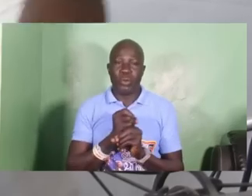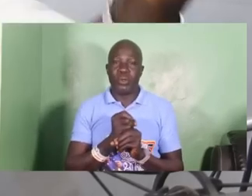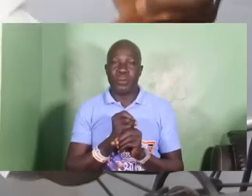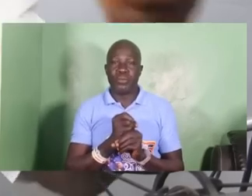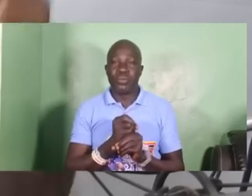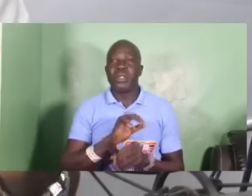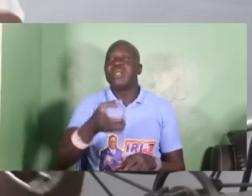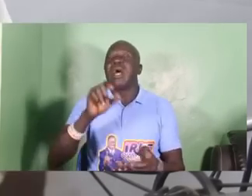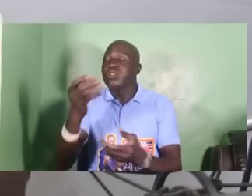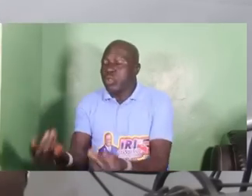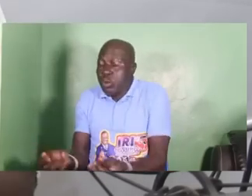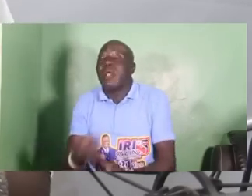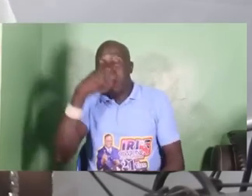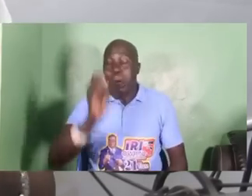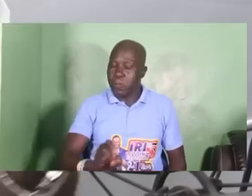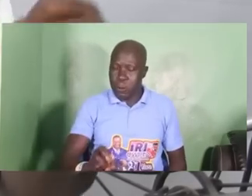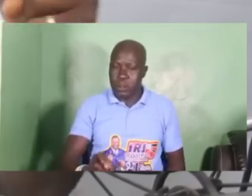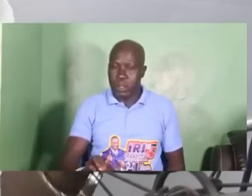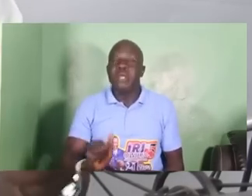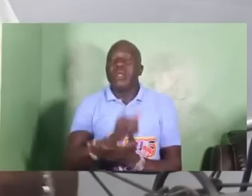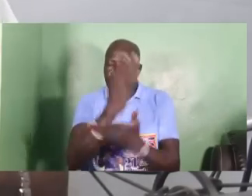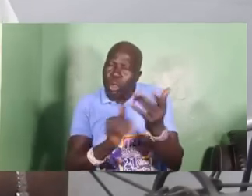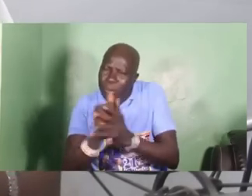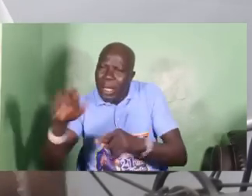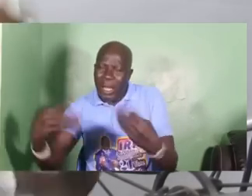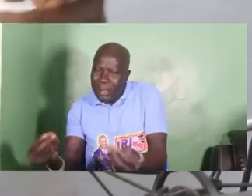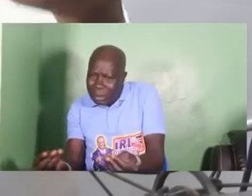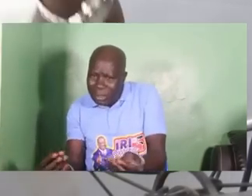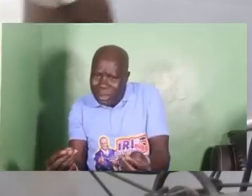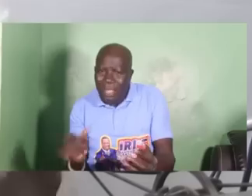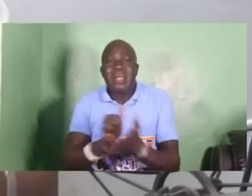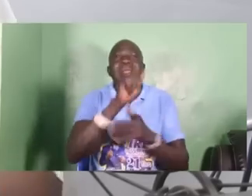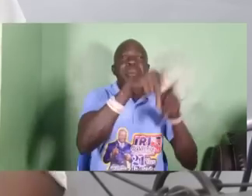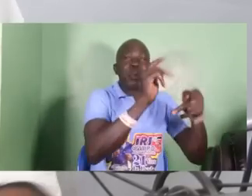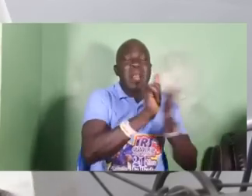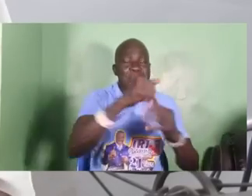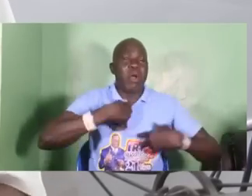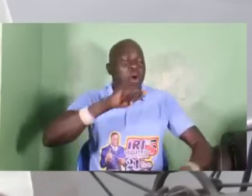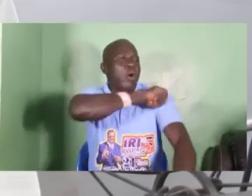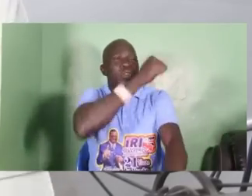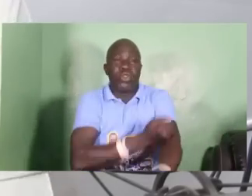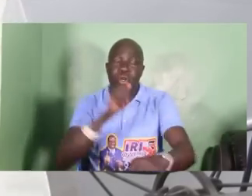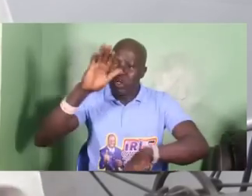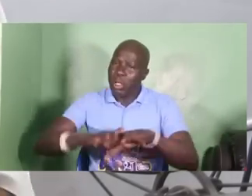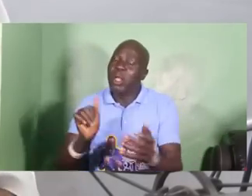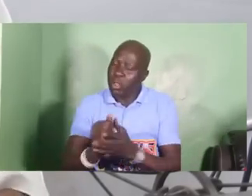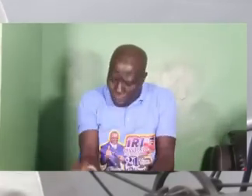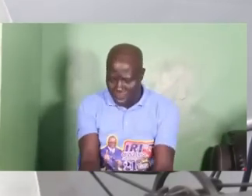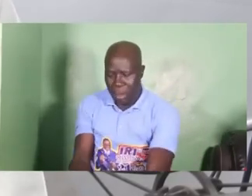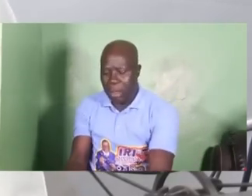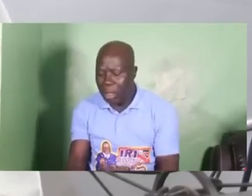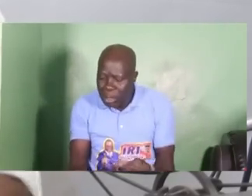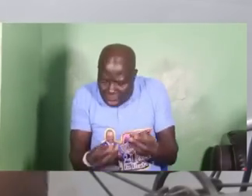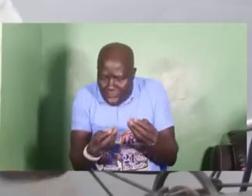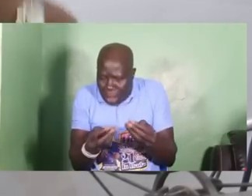Abarivu. Yes, we have land of course. There are some lands that those that have authority in their mouths,